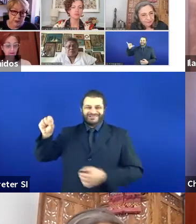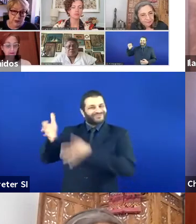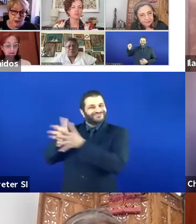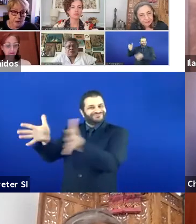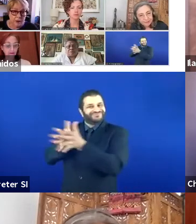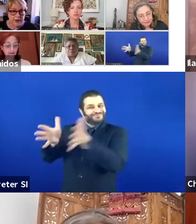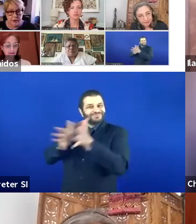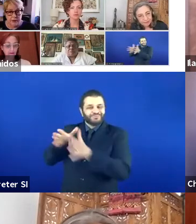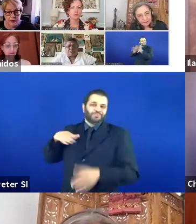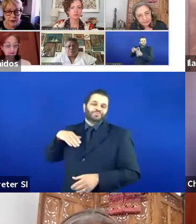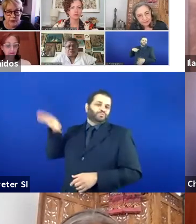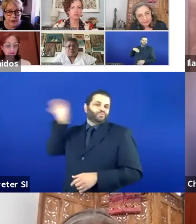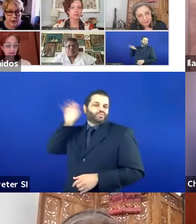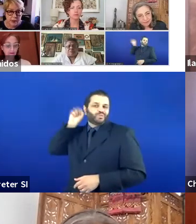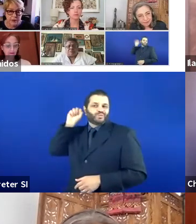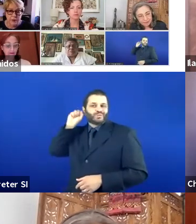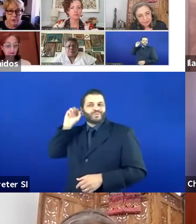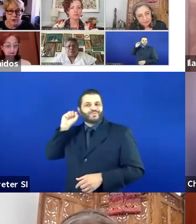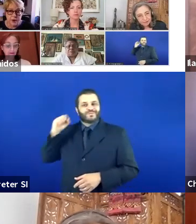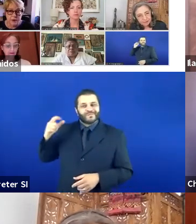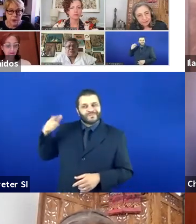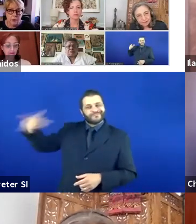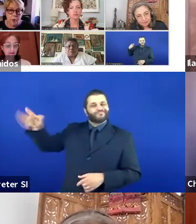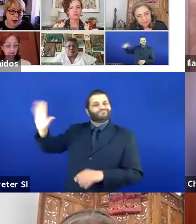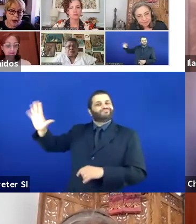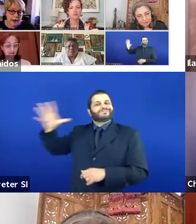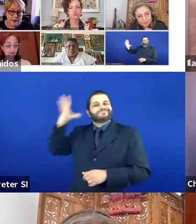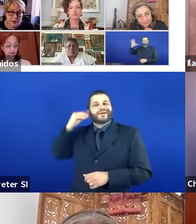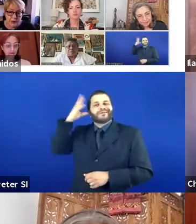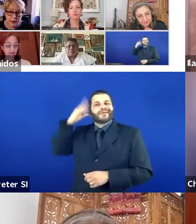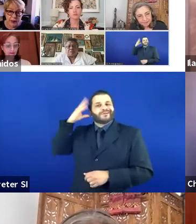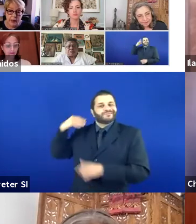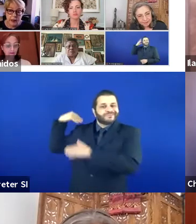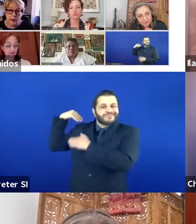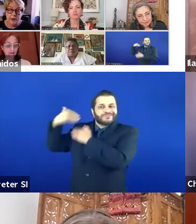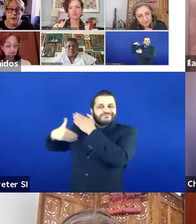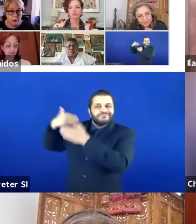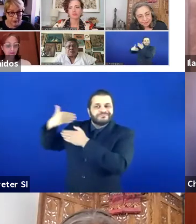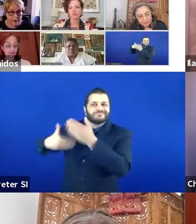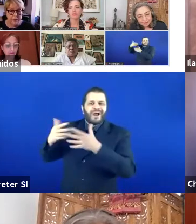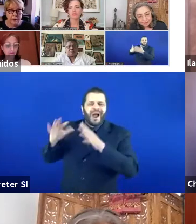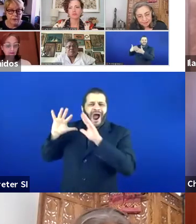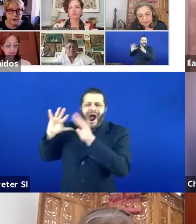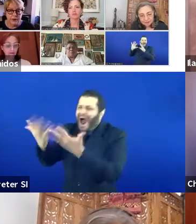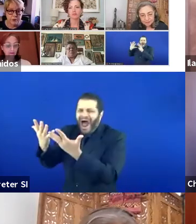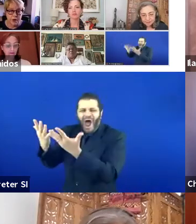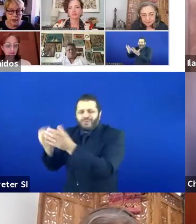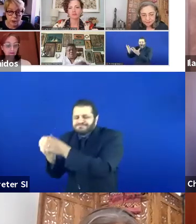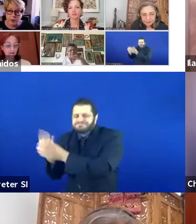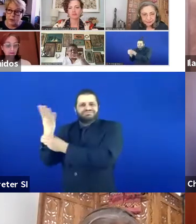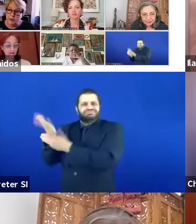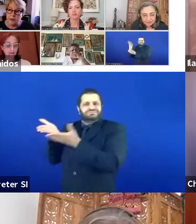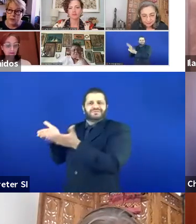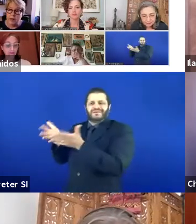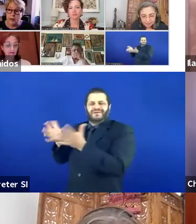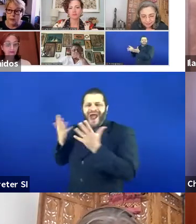threats are being experienced in terms of why is this happening? And I think one of the main reasons why all of